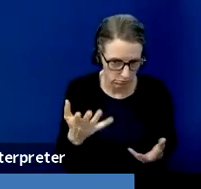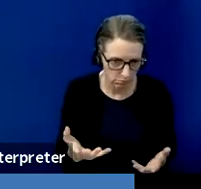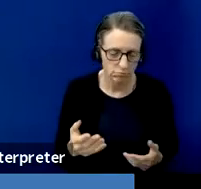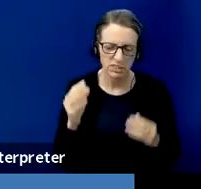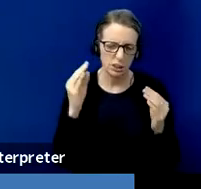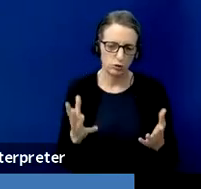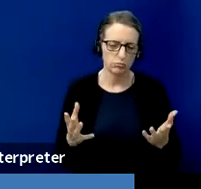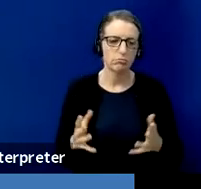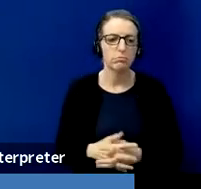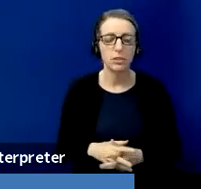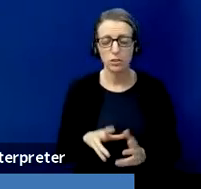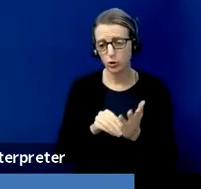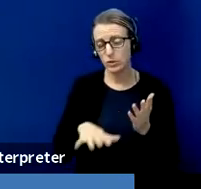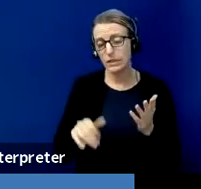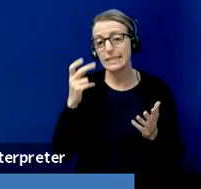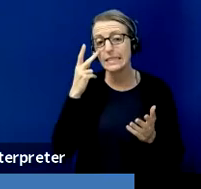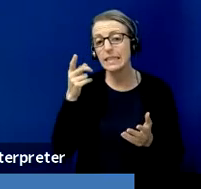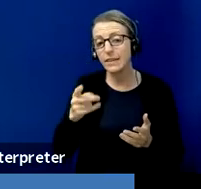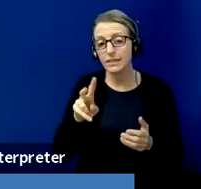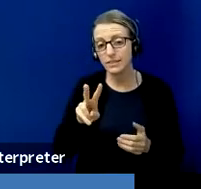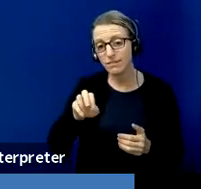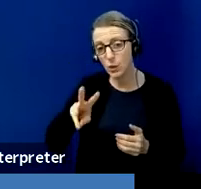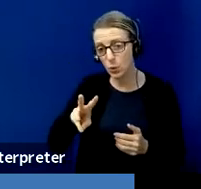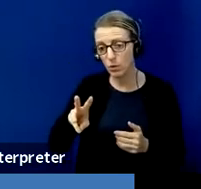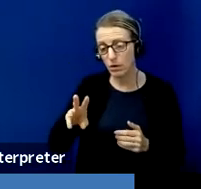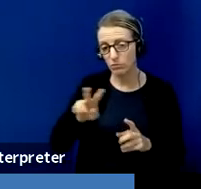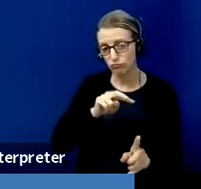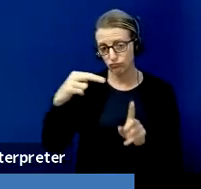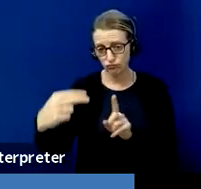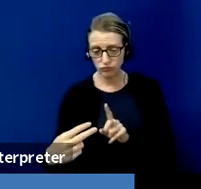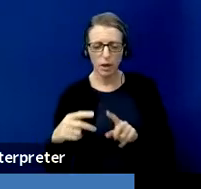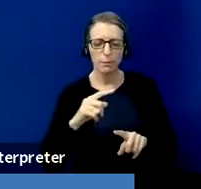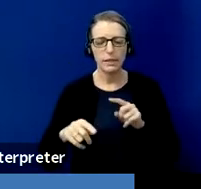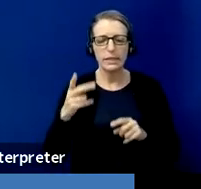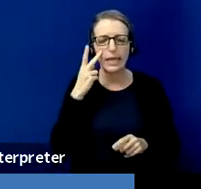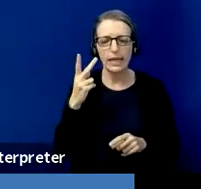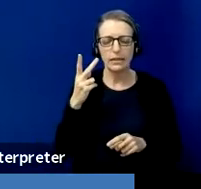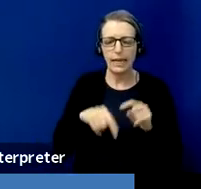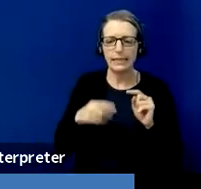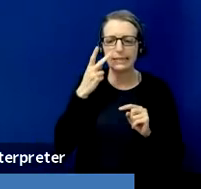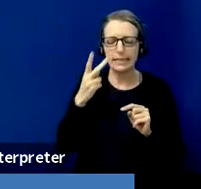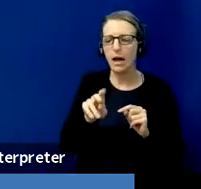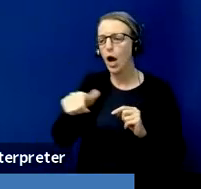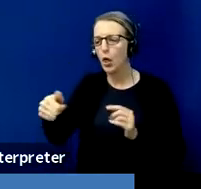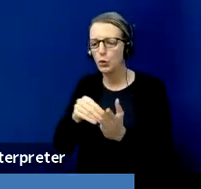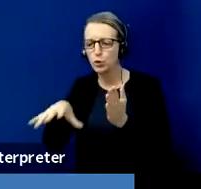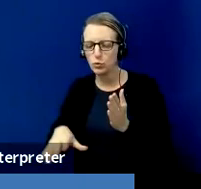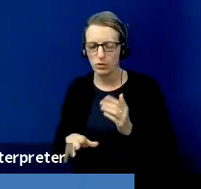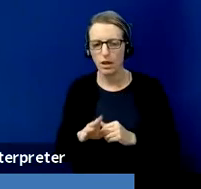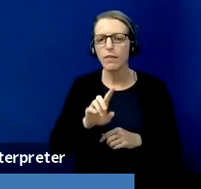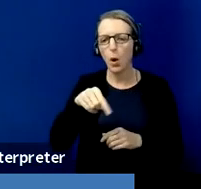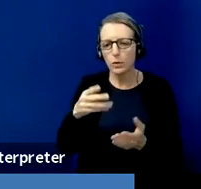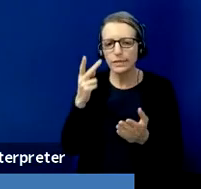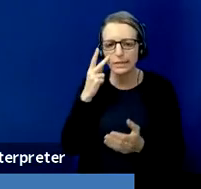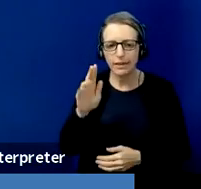Students can see this view in their end, but they cannot see the view of any other students. They only see their data. Same thing